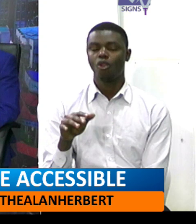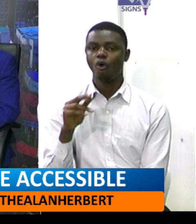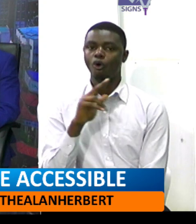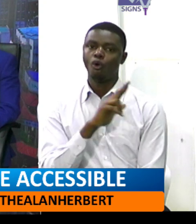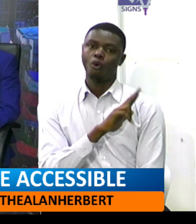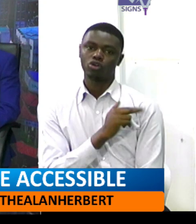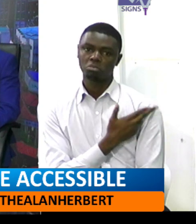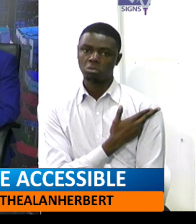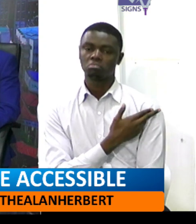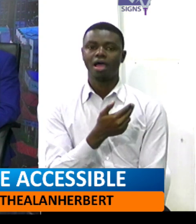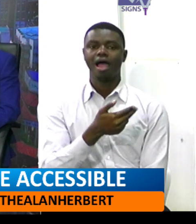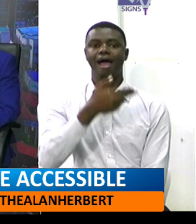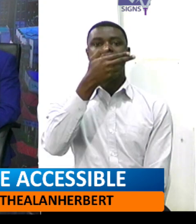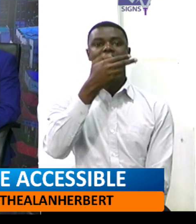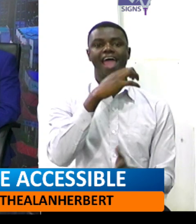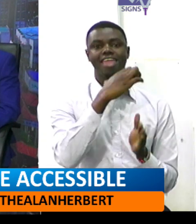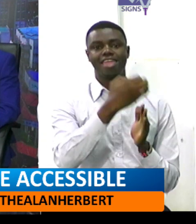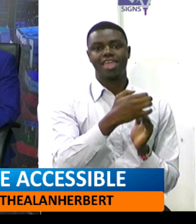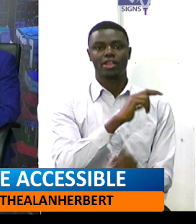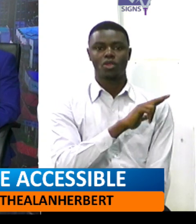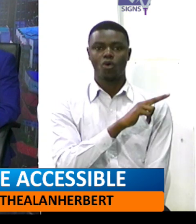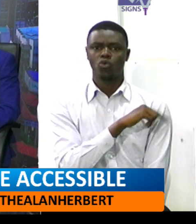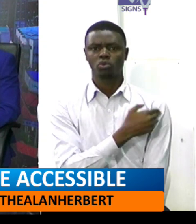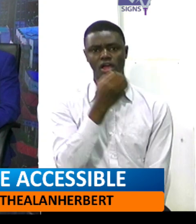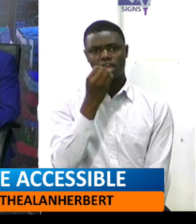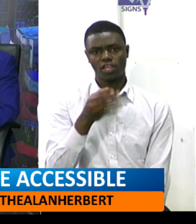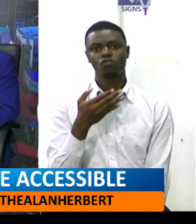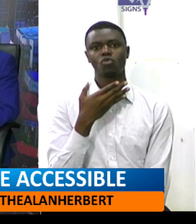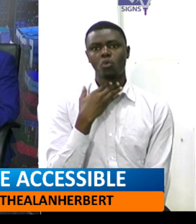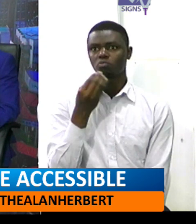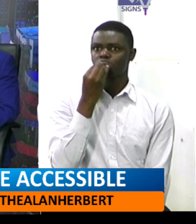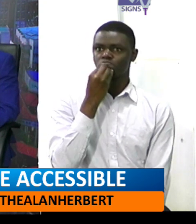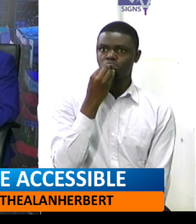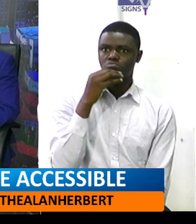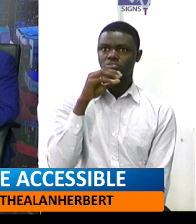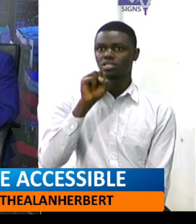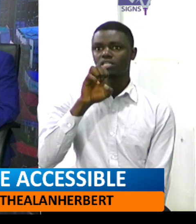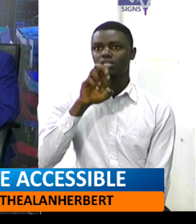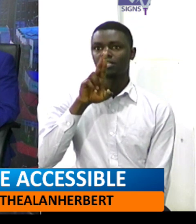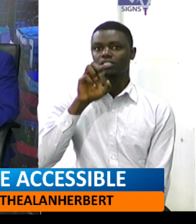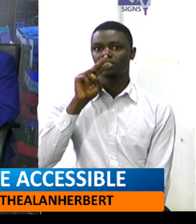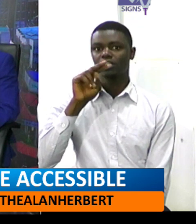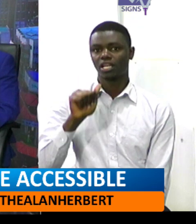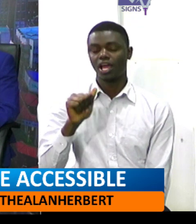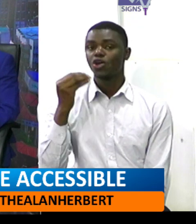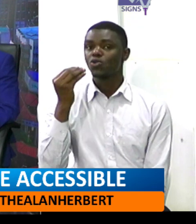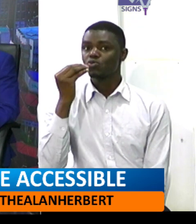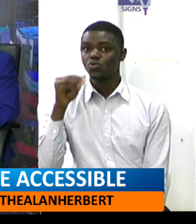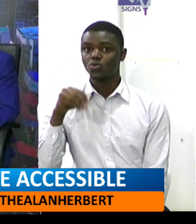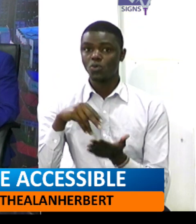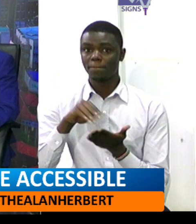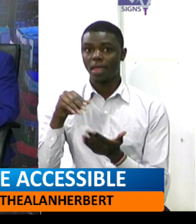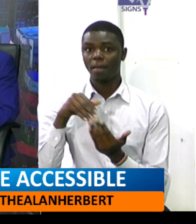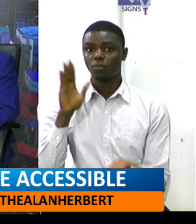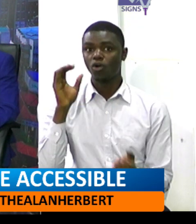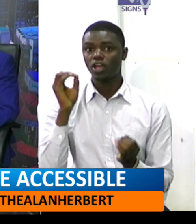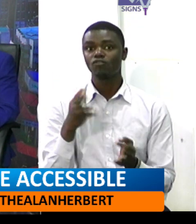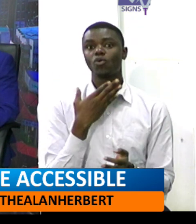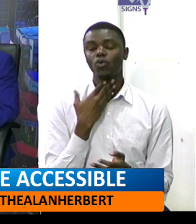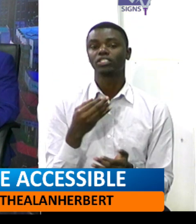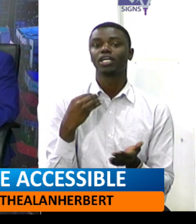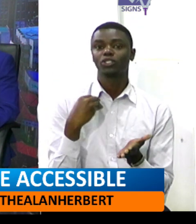be high-end hospitals. So as you know, if you want to eat at Serena, you pay more. If you want to eat at